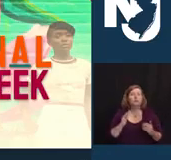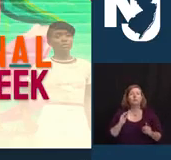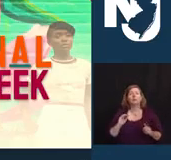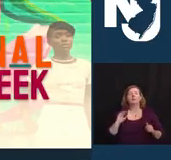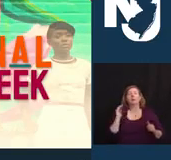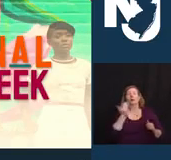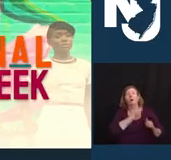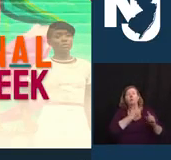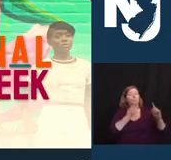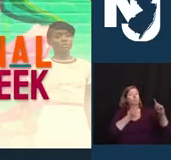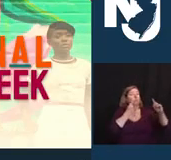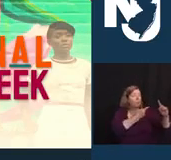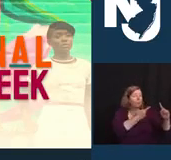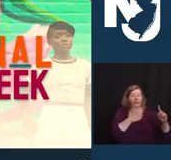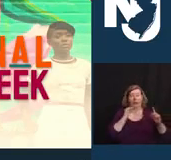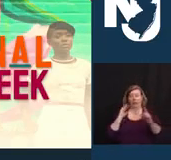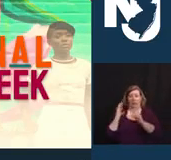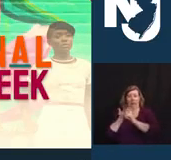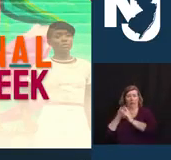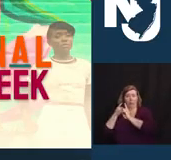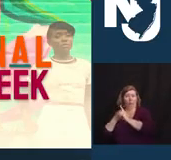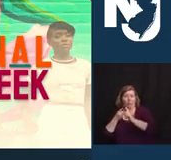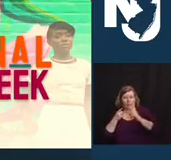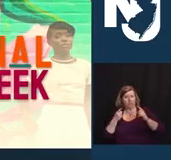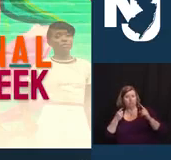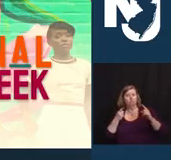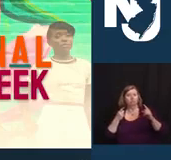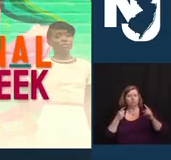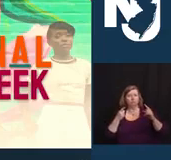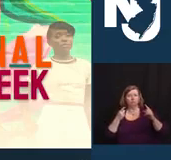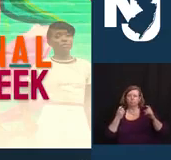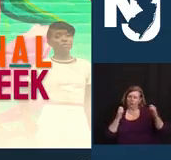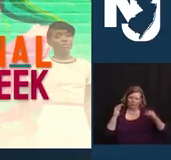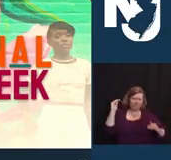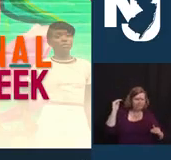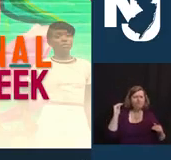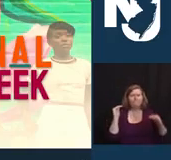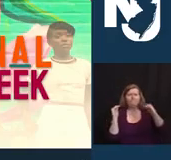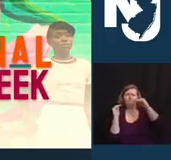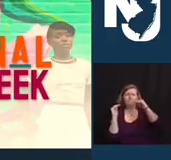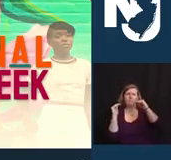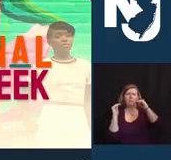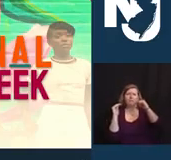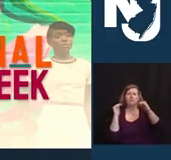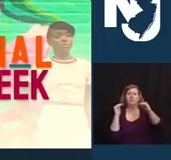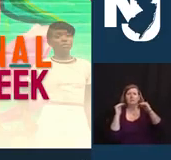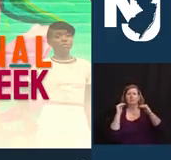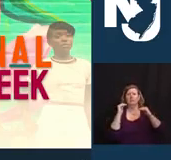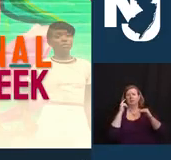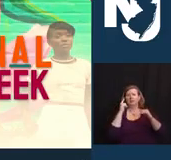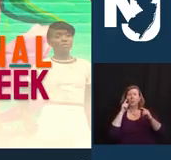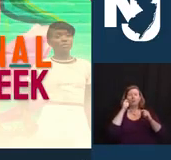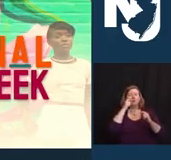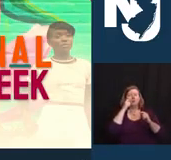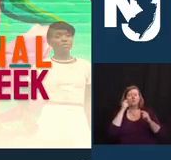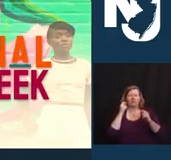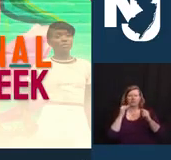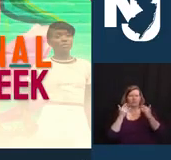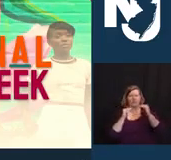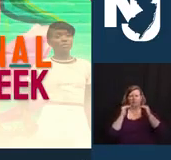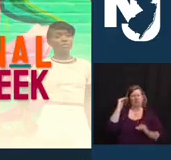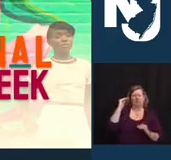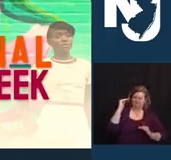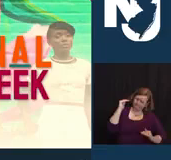and our goal is nothing less than eradicating racial disparities in maternal health and making New Jersey the safest state in